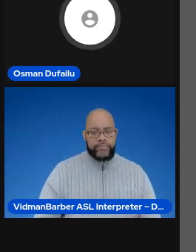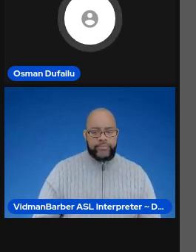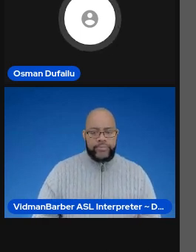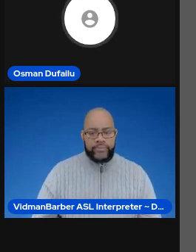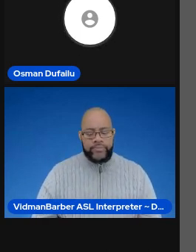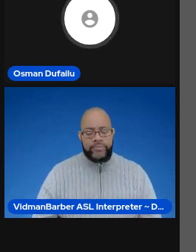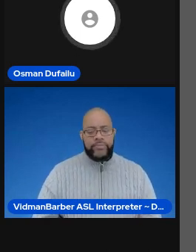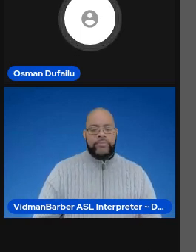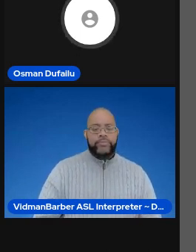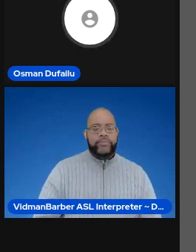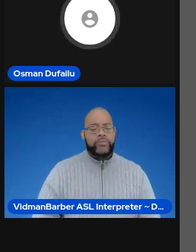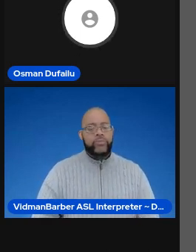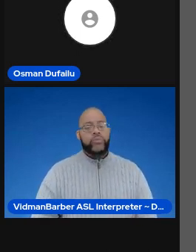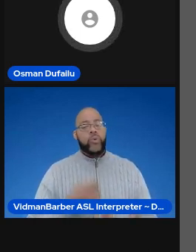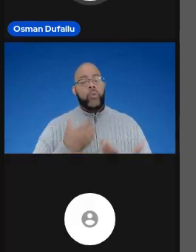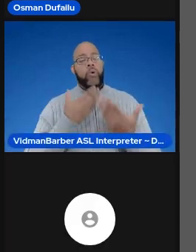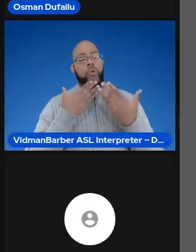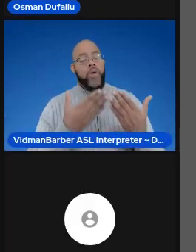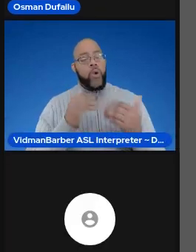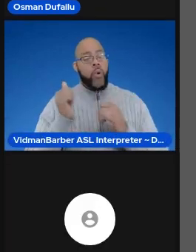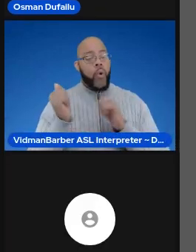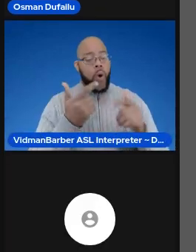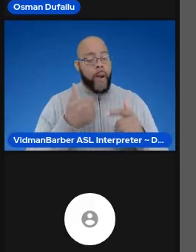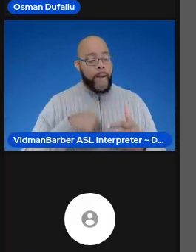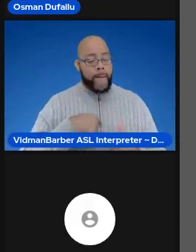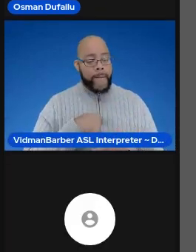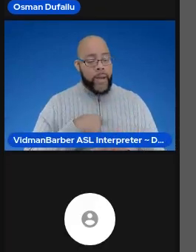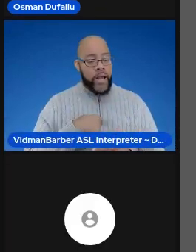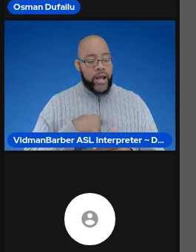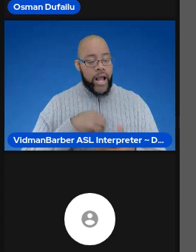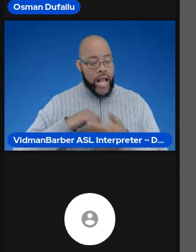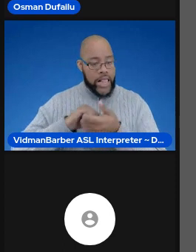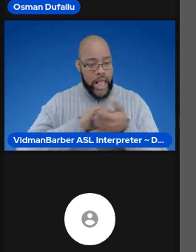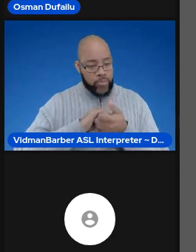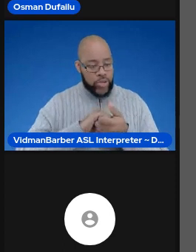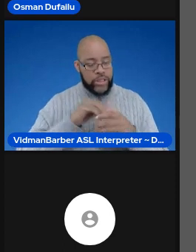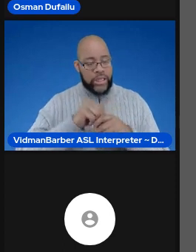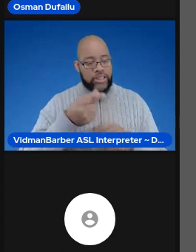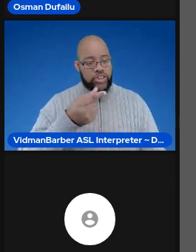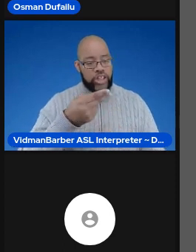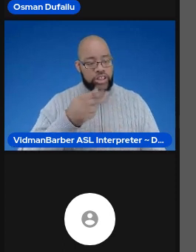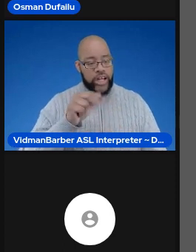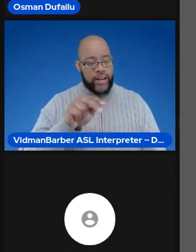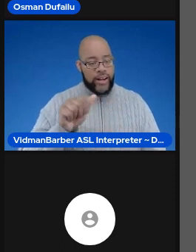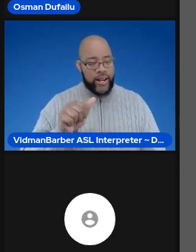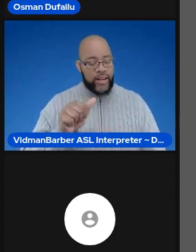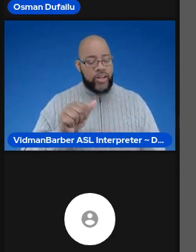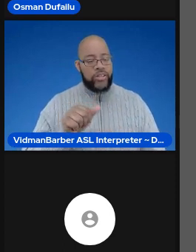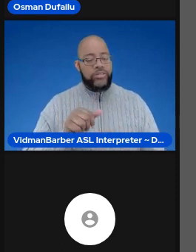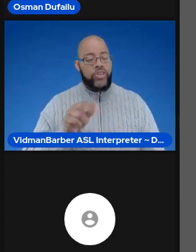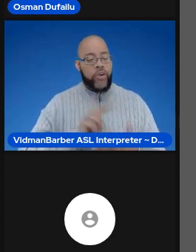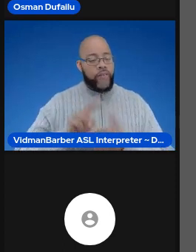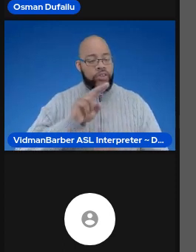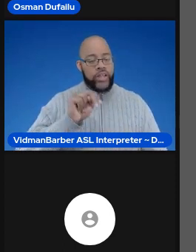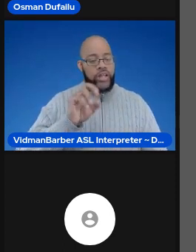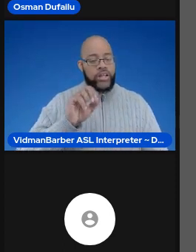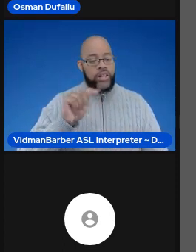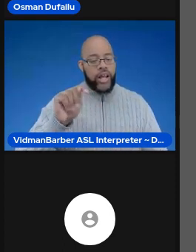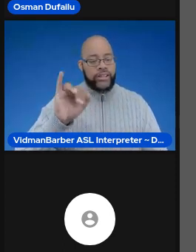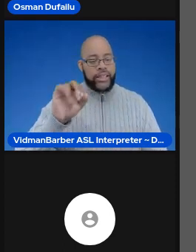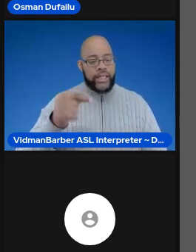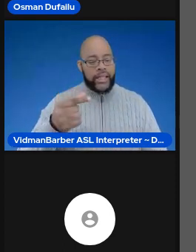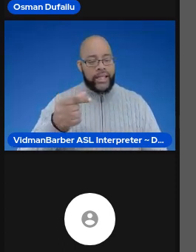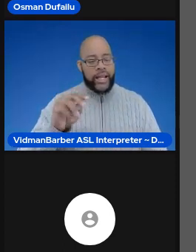So I would like to thank all my collaborators in Ghana, at the University of Nottingham, and at